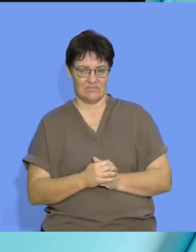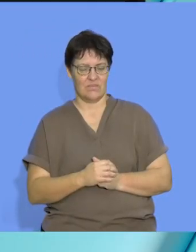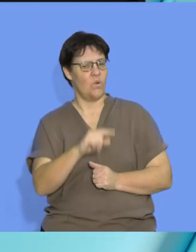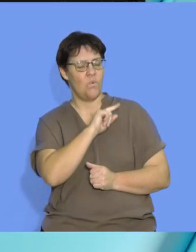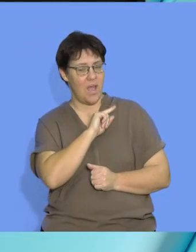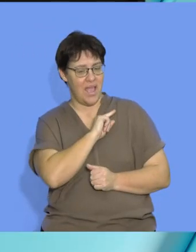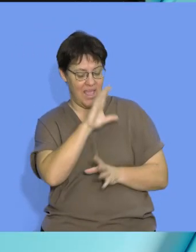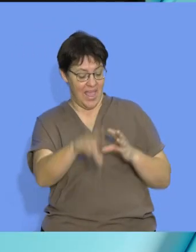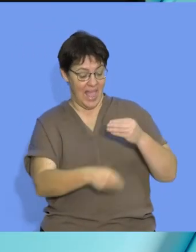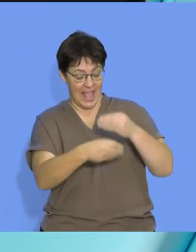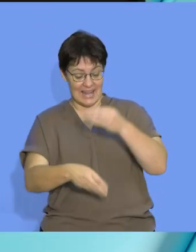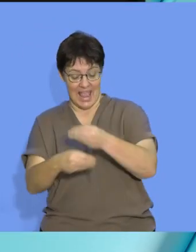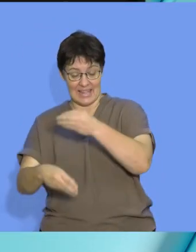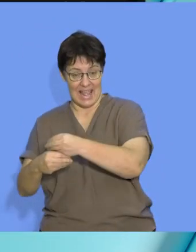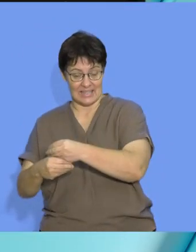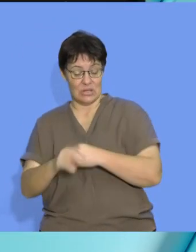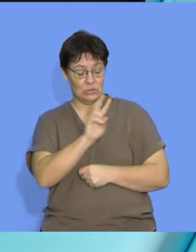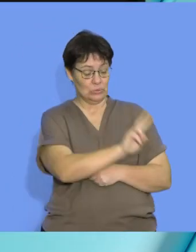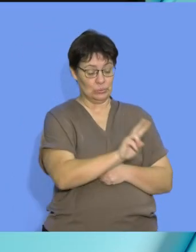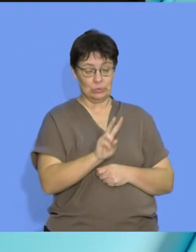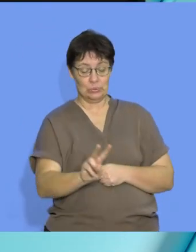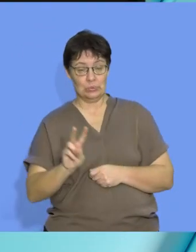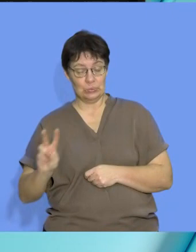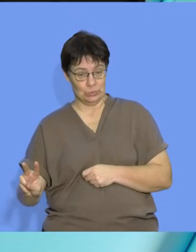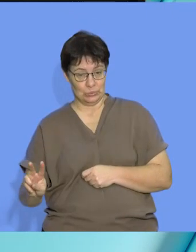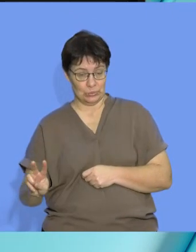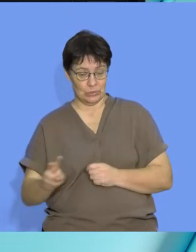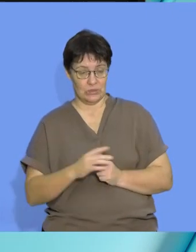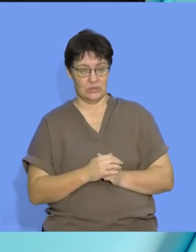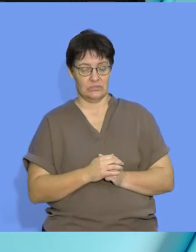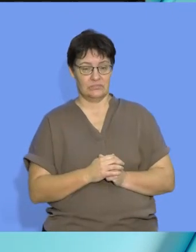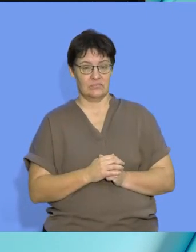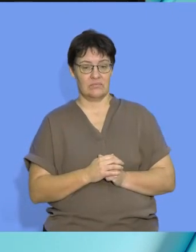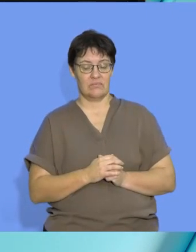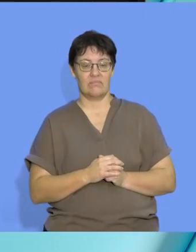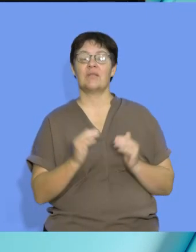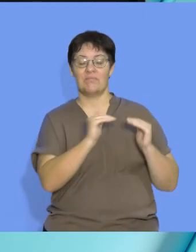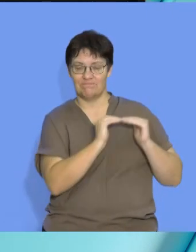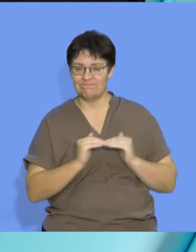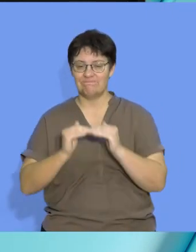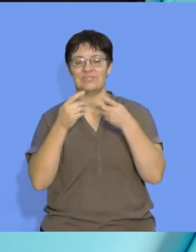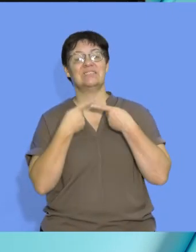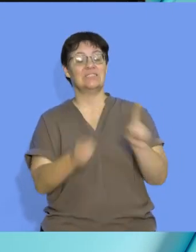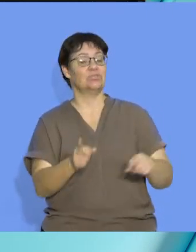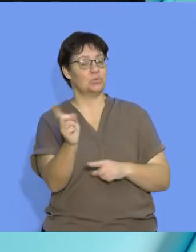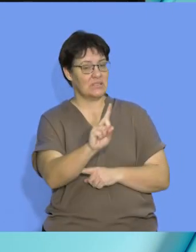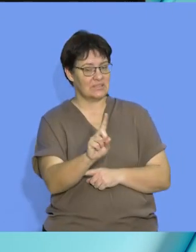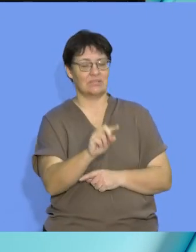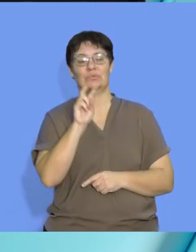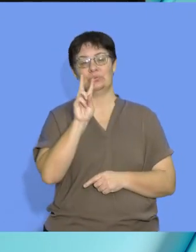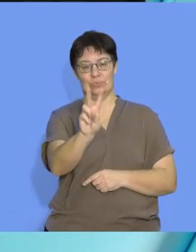Because I've added 2 between each of the terms of the sequence, my common difference is